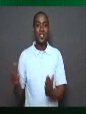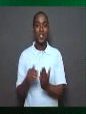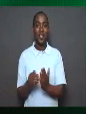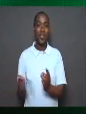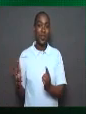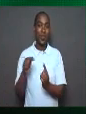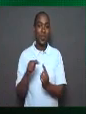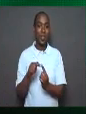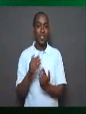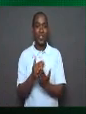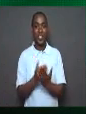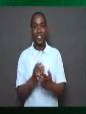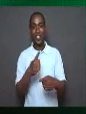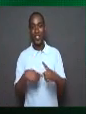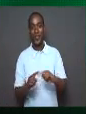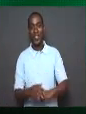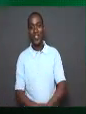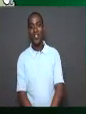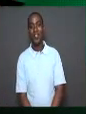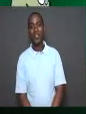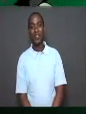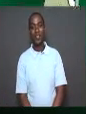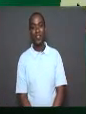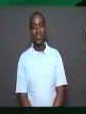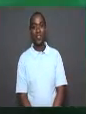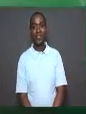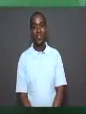Let's get back to our lesson.